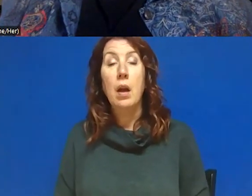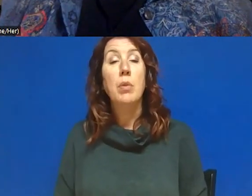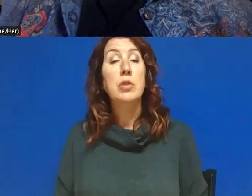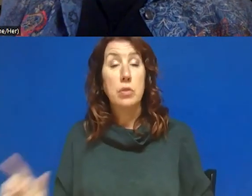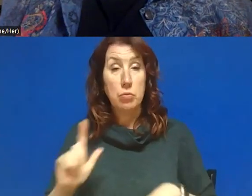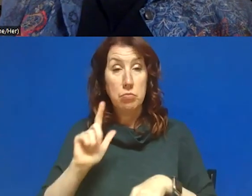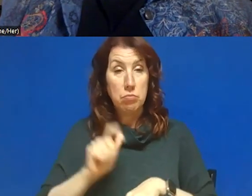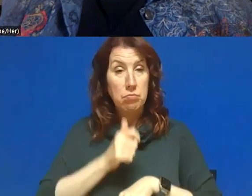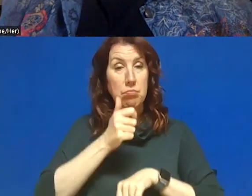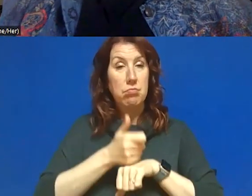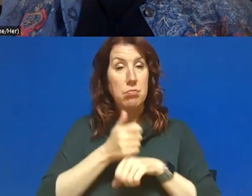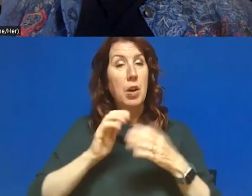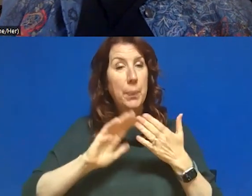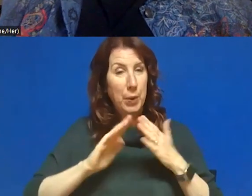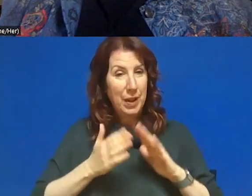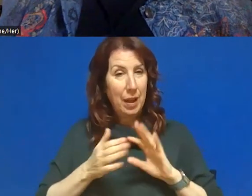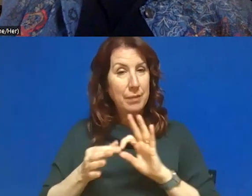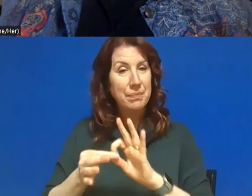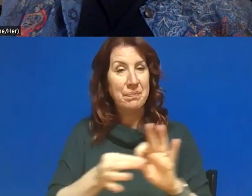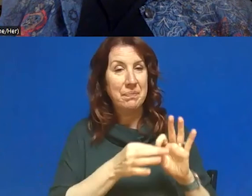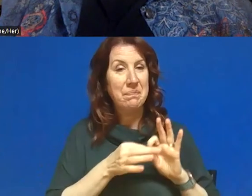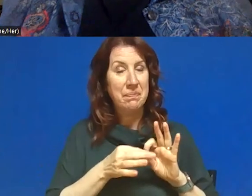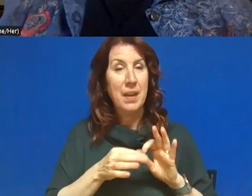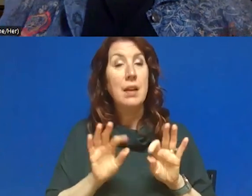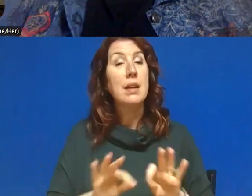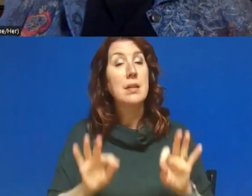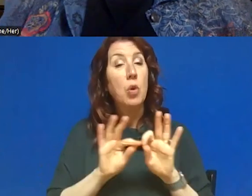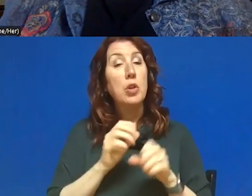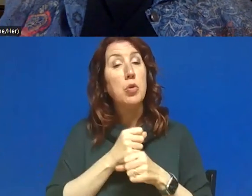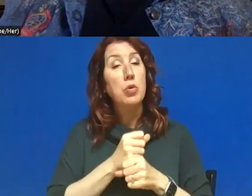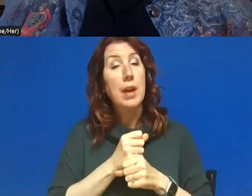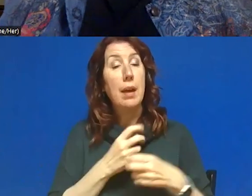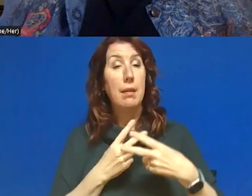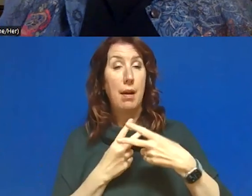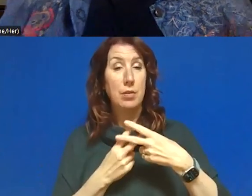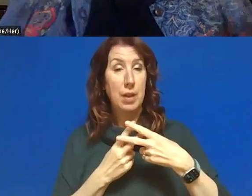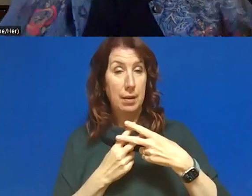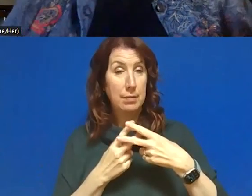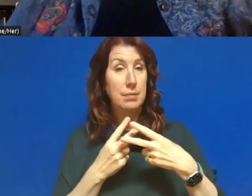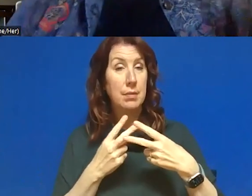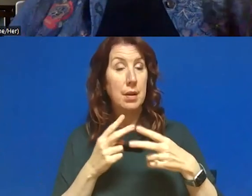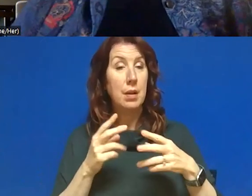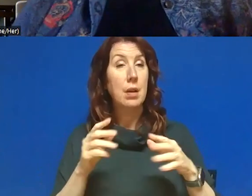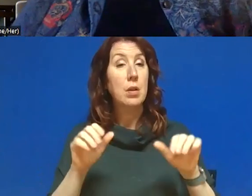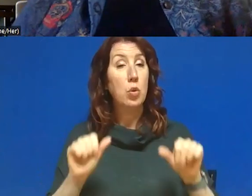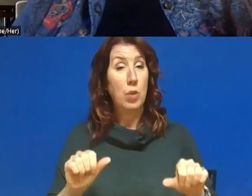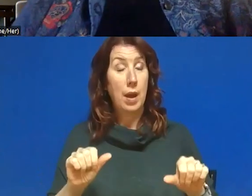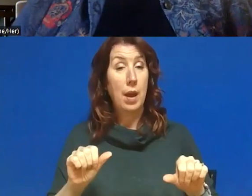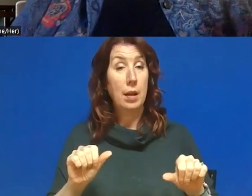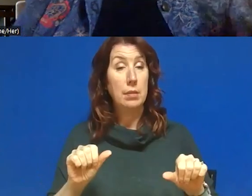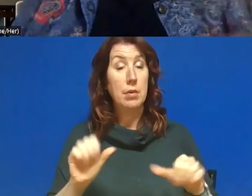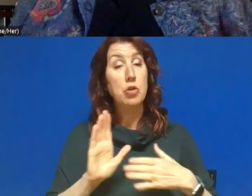And I think it's really important to create hashtags, because you can simultaneously get the personal